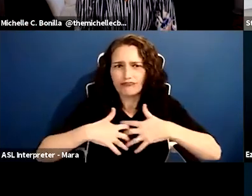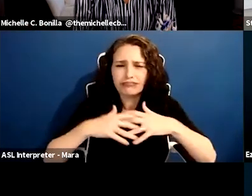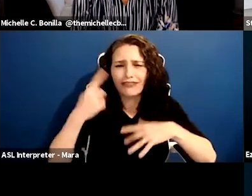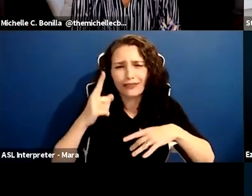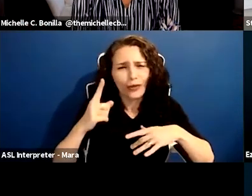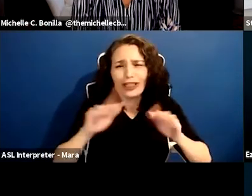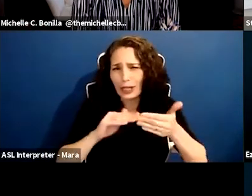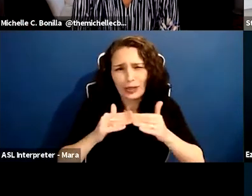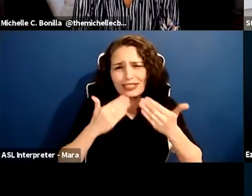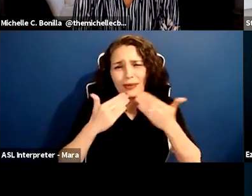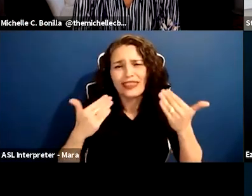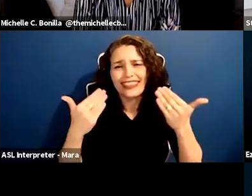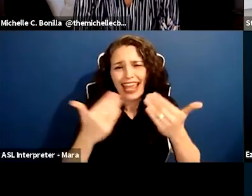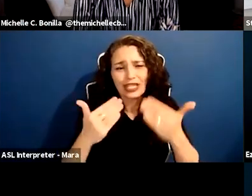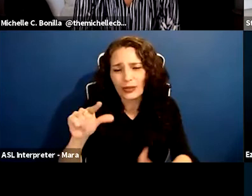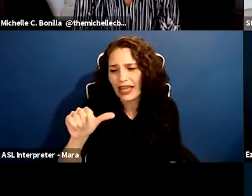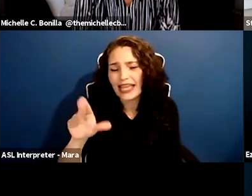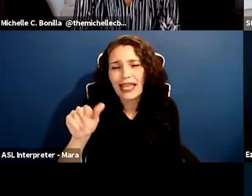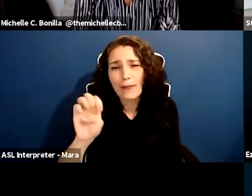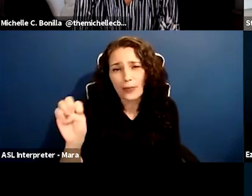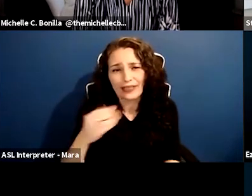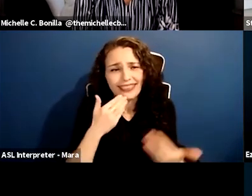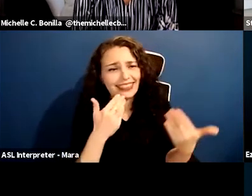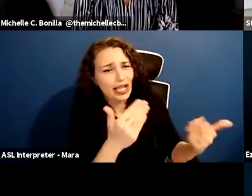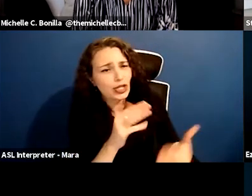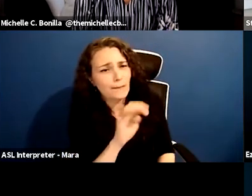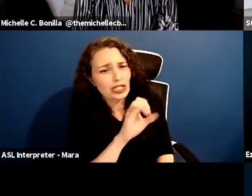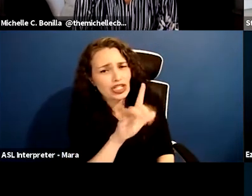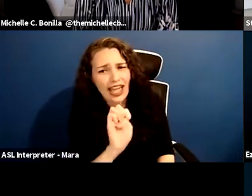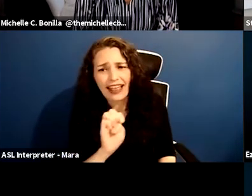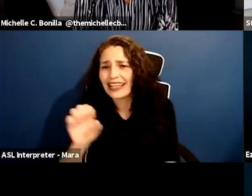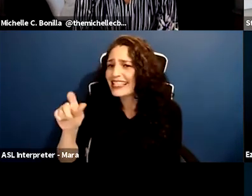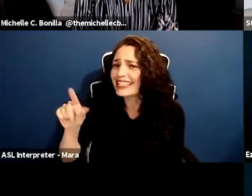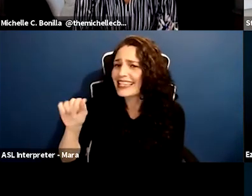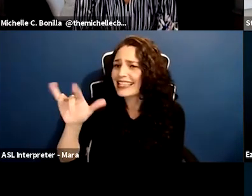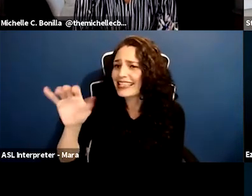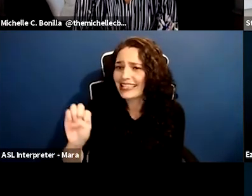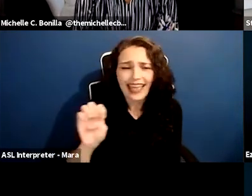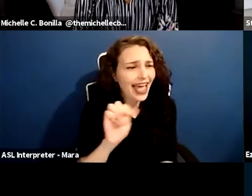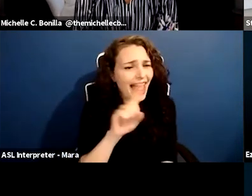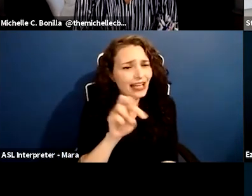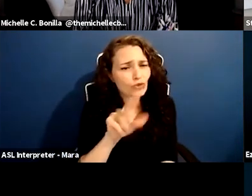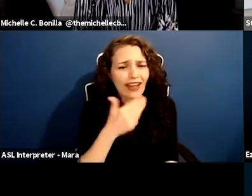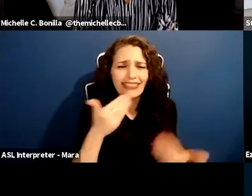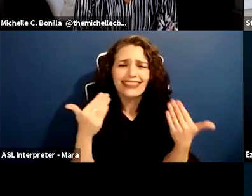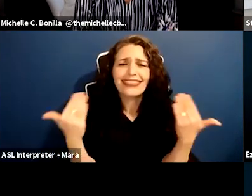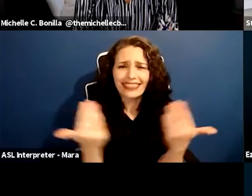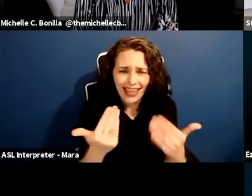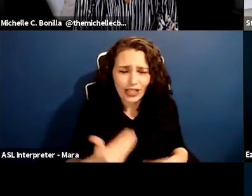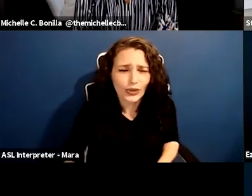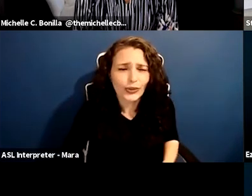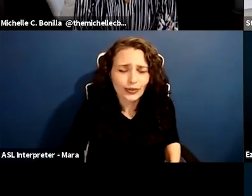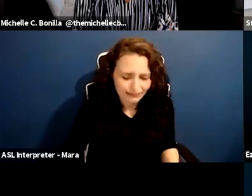you. Michelle, thank you. That was wonderful. Thank you, Michelle, Stacie, and Ezra. Really, this is